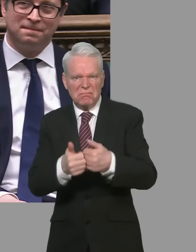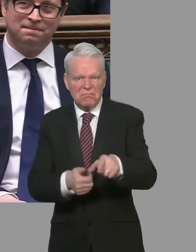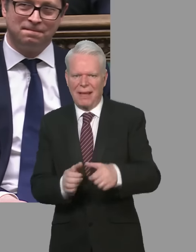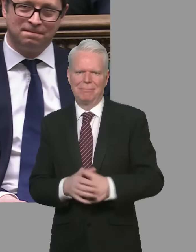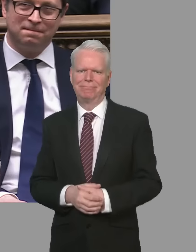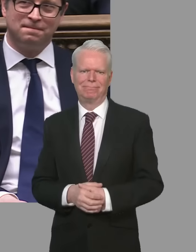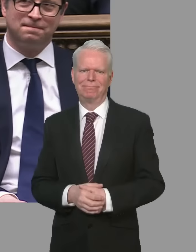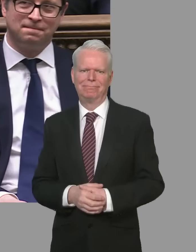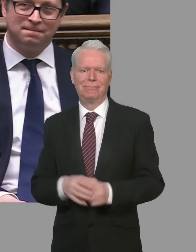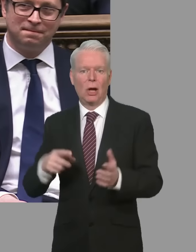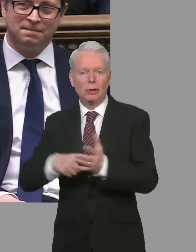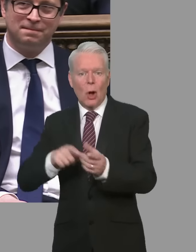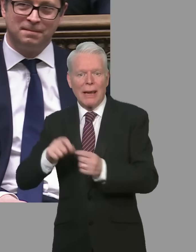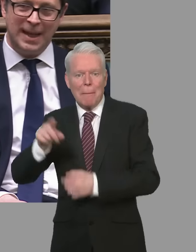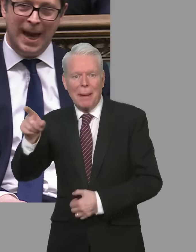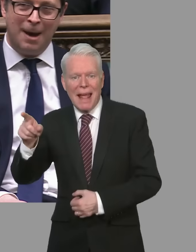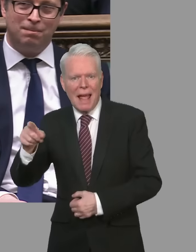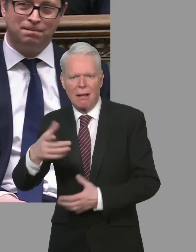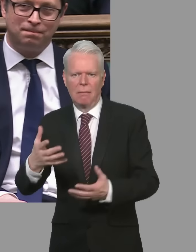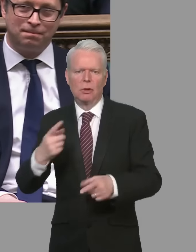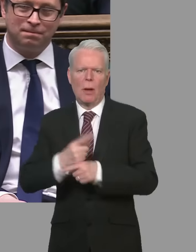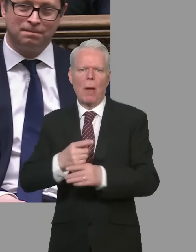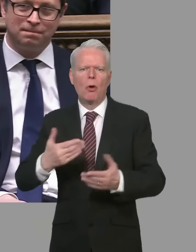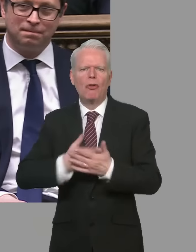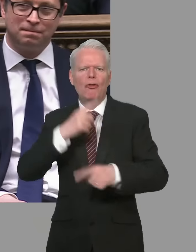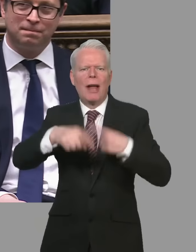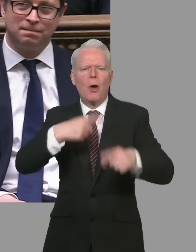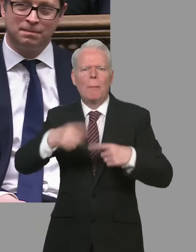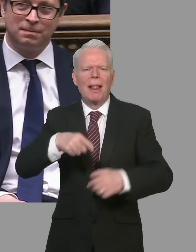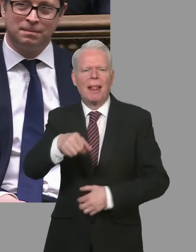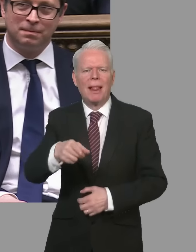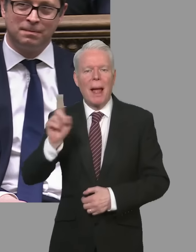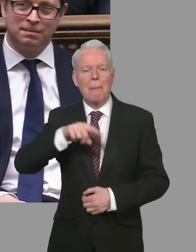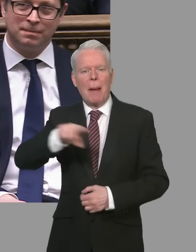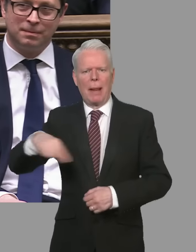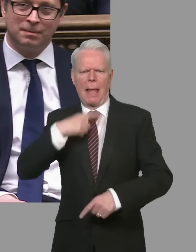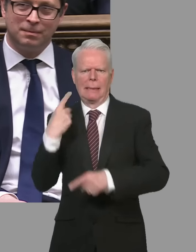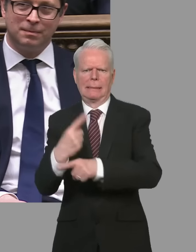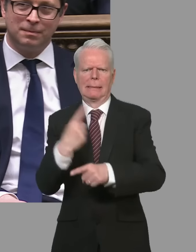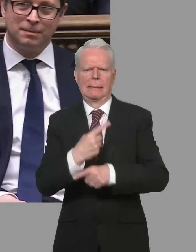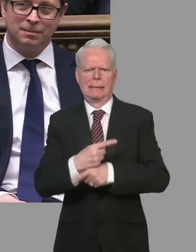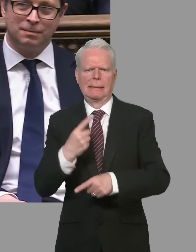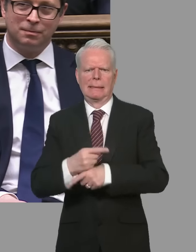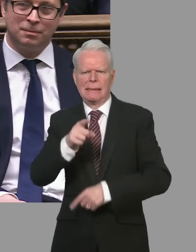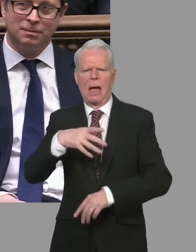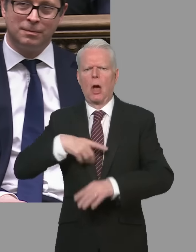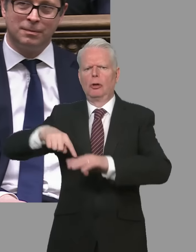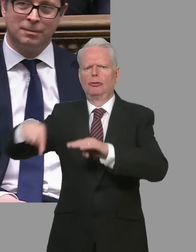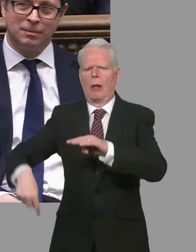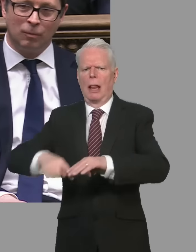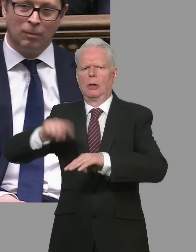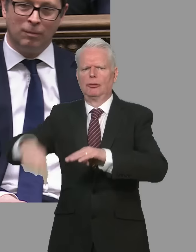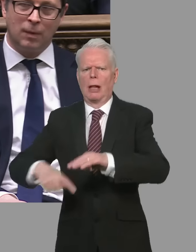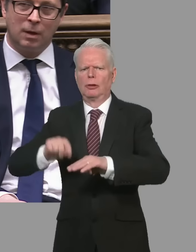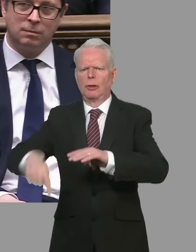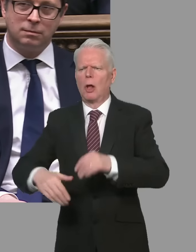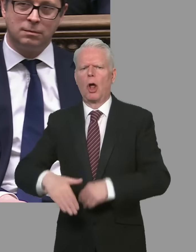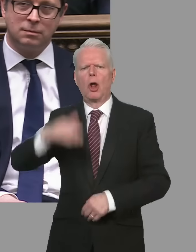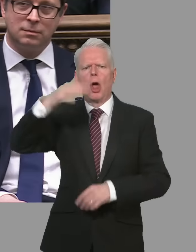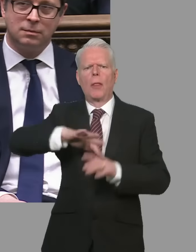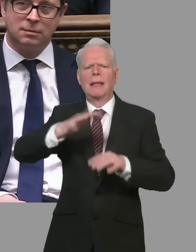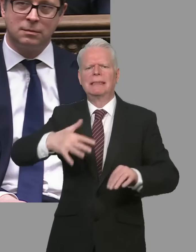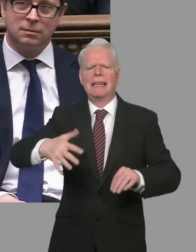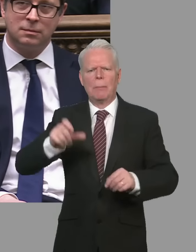Energy, even Labour MPs. Yeah. Let me quote the Labour member for Pembrokeshire who says, offshoring our